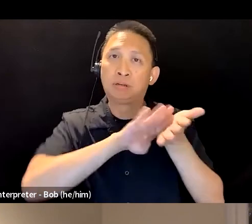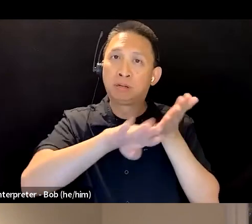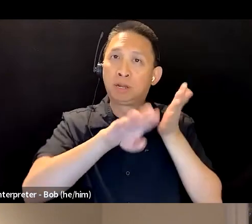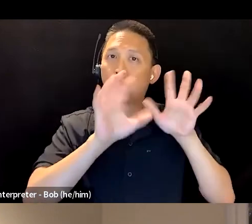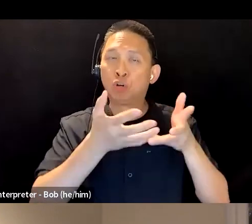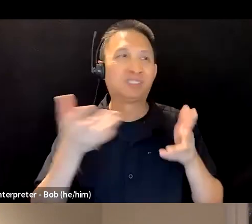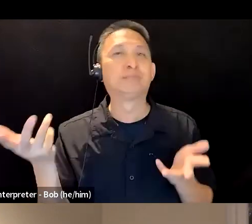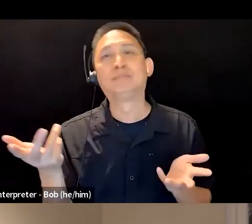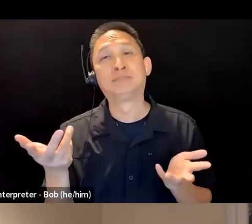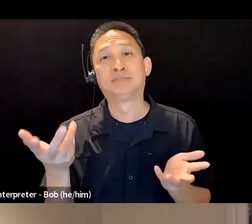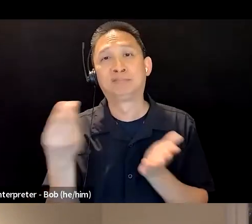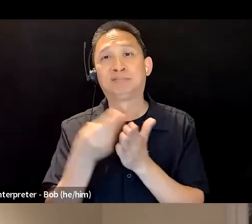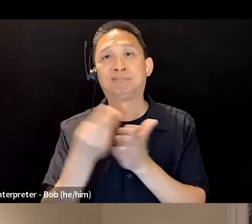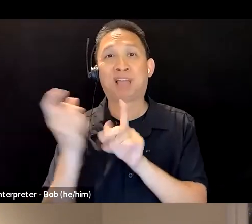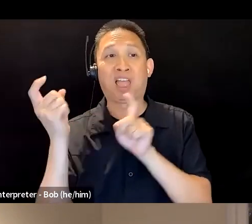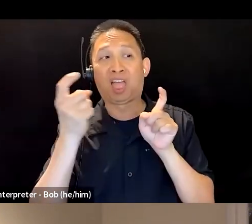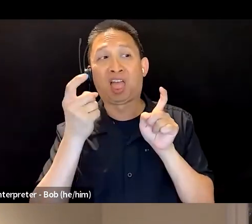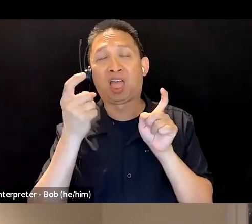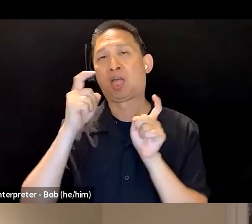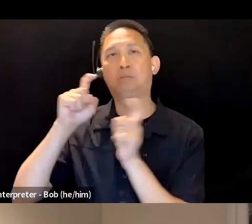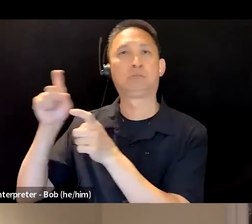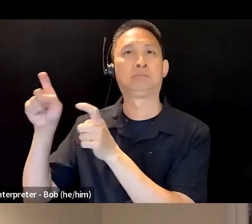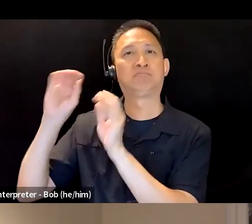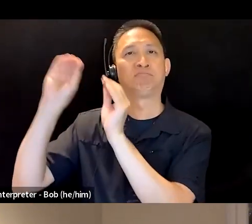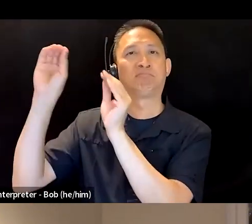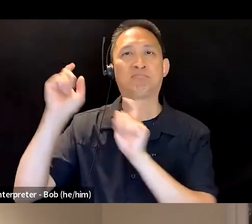and from indigenous communities. As a result,